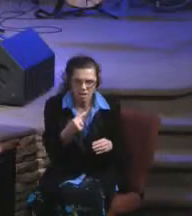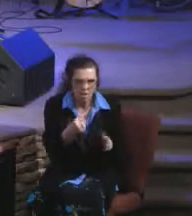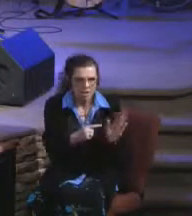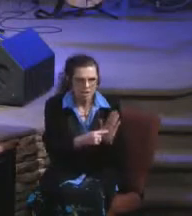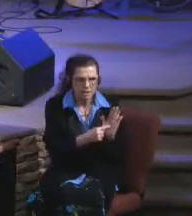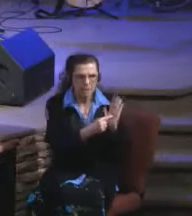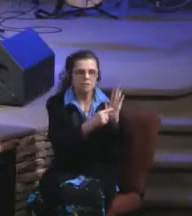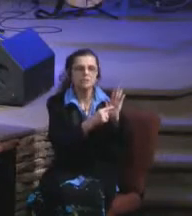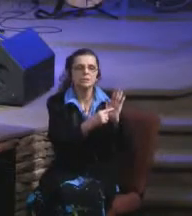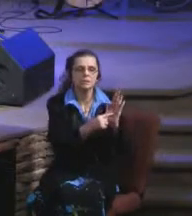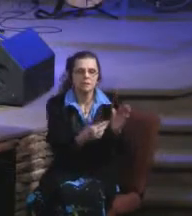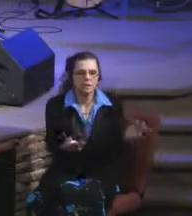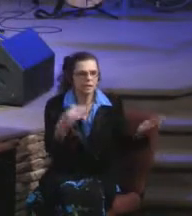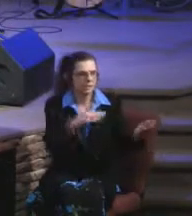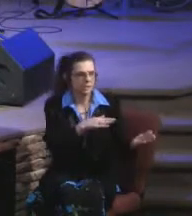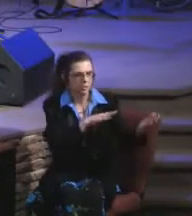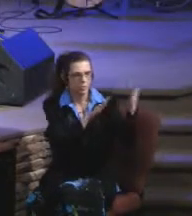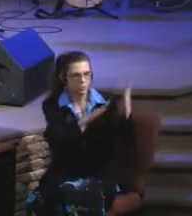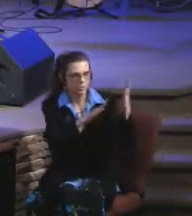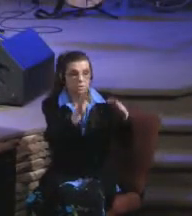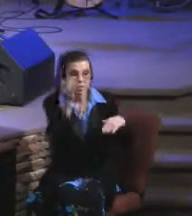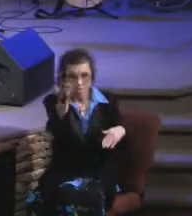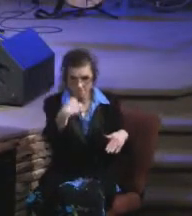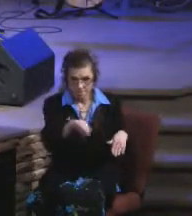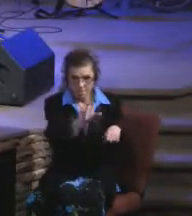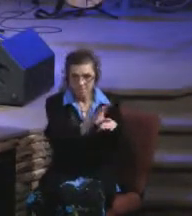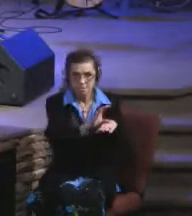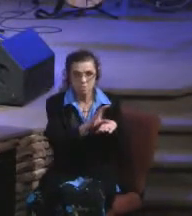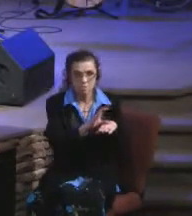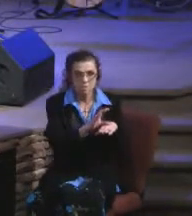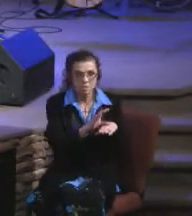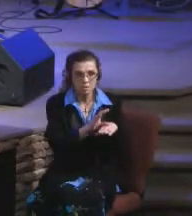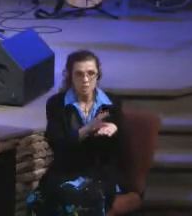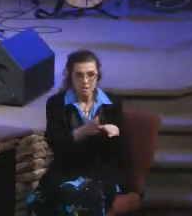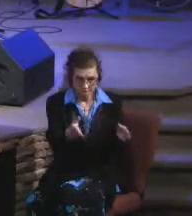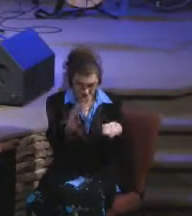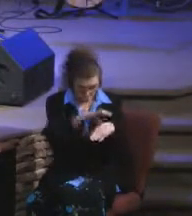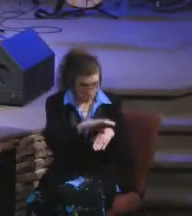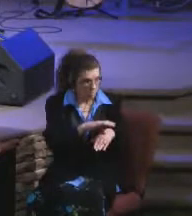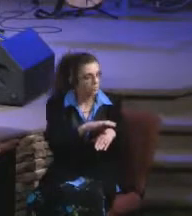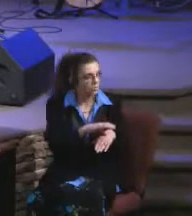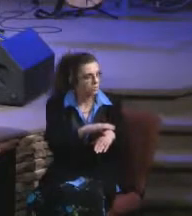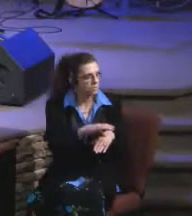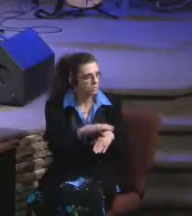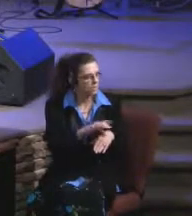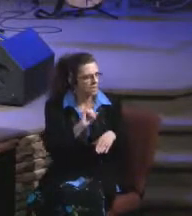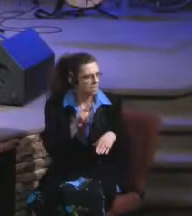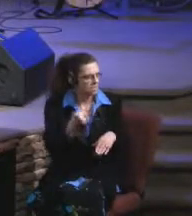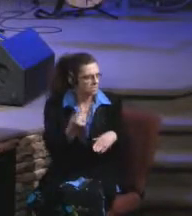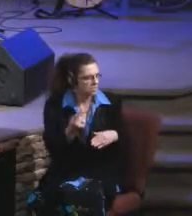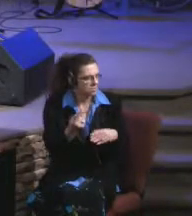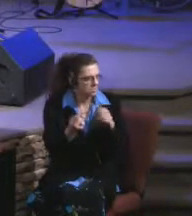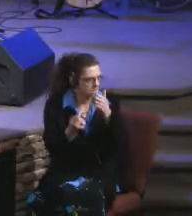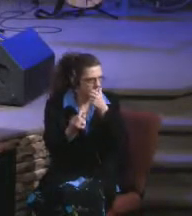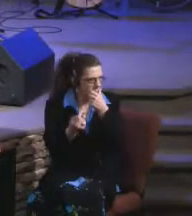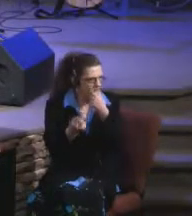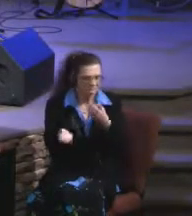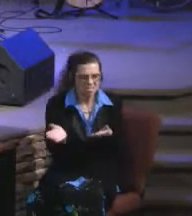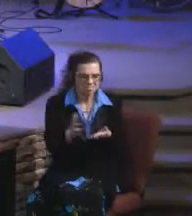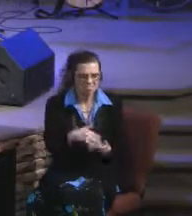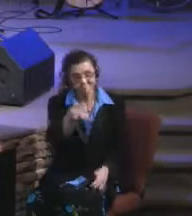approach to coming to this house and coming into the service and just taking